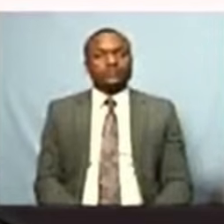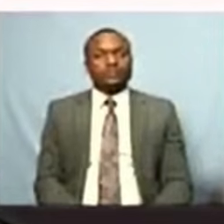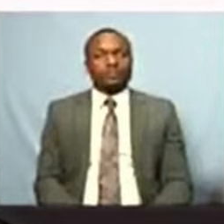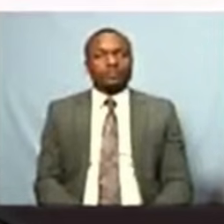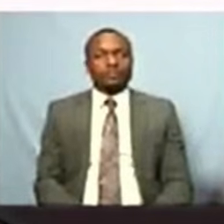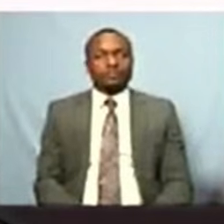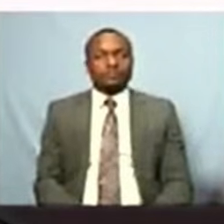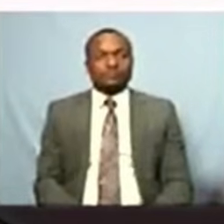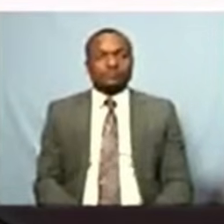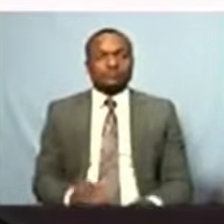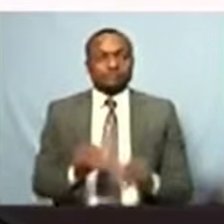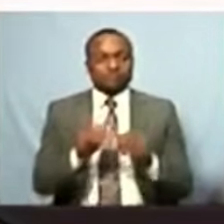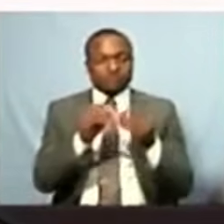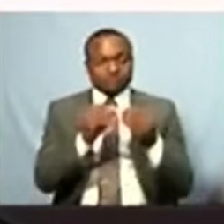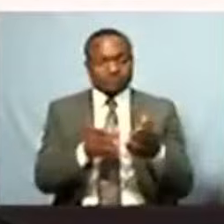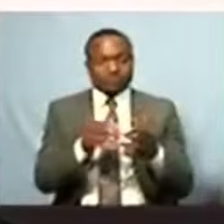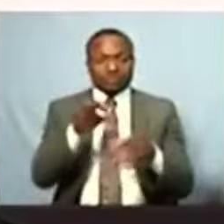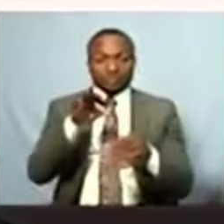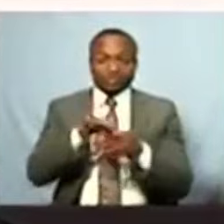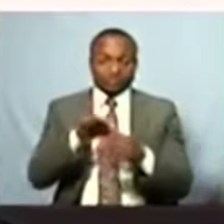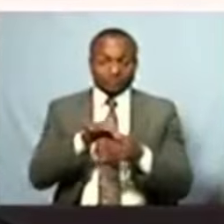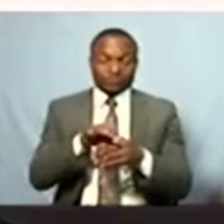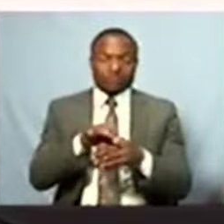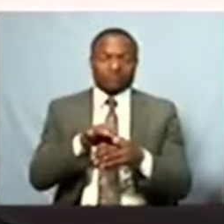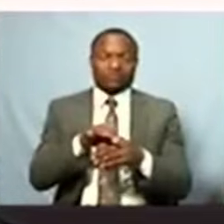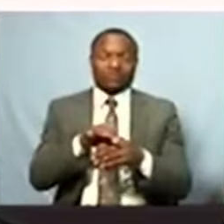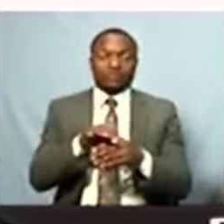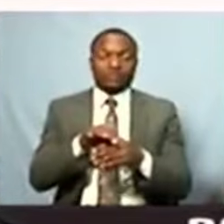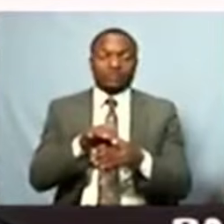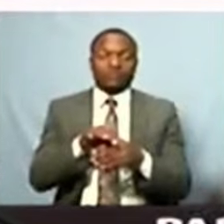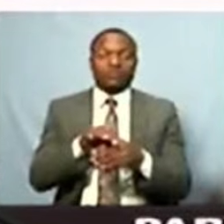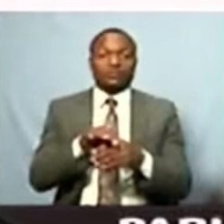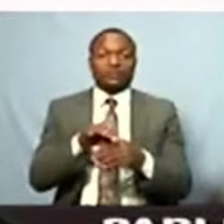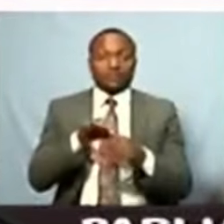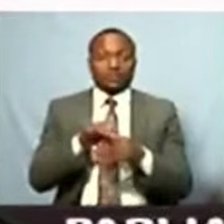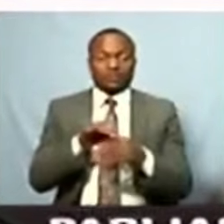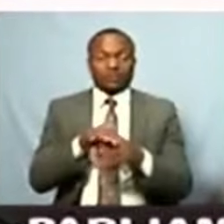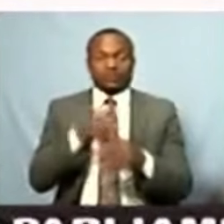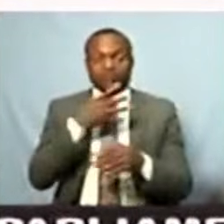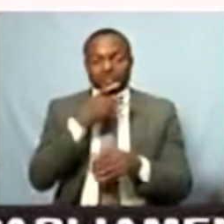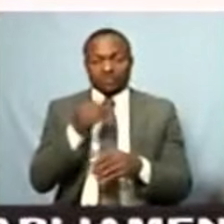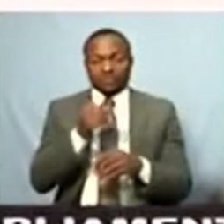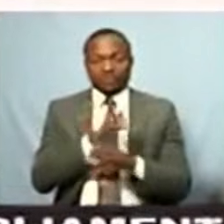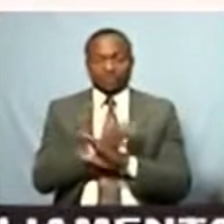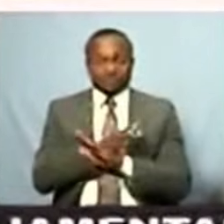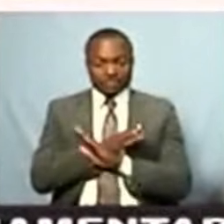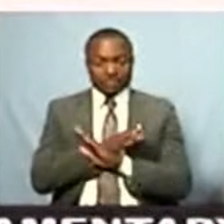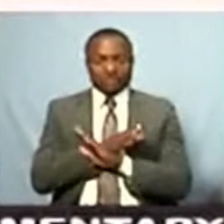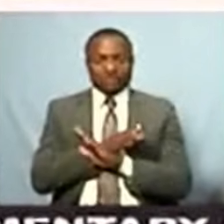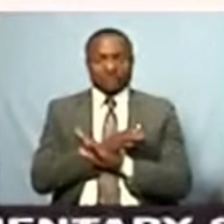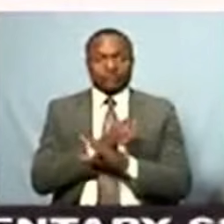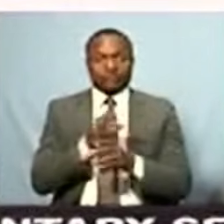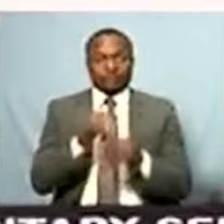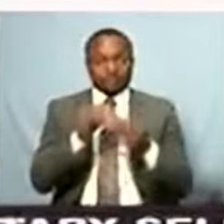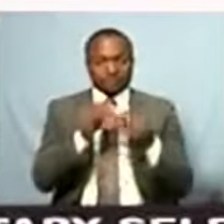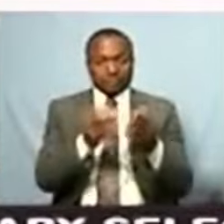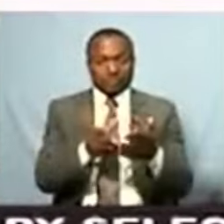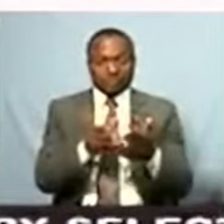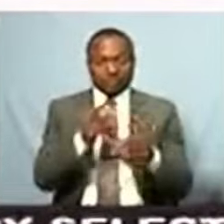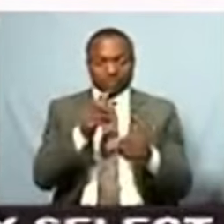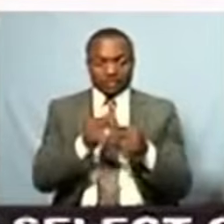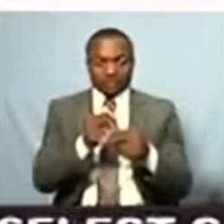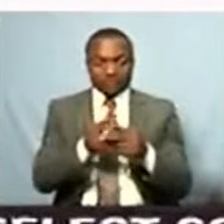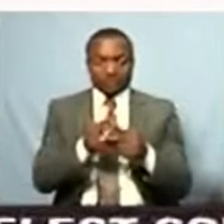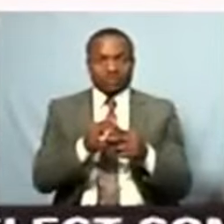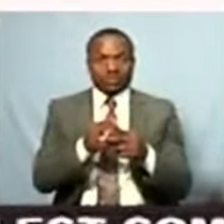Article 18 where it provides that the Electoral Commission shall by regulations set the date and time for submission of the name of the person elected